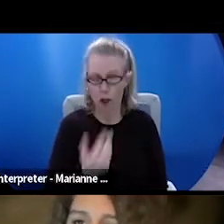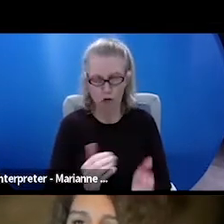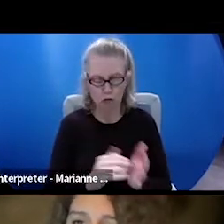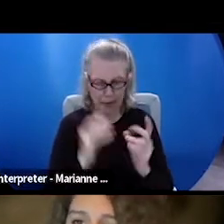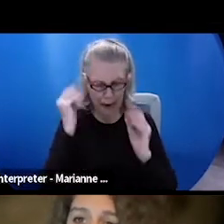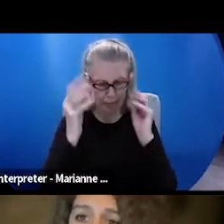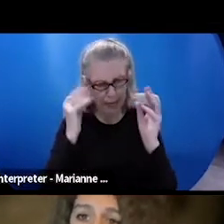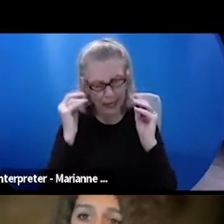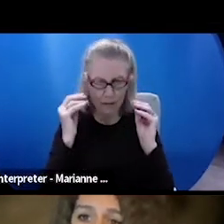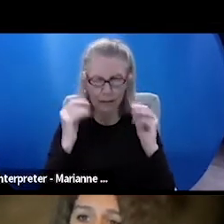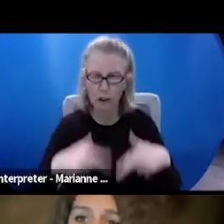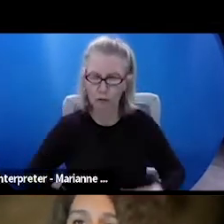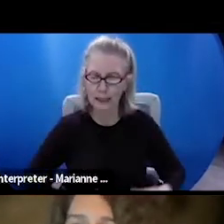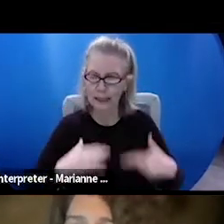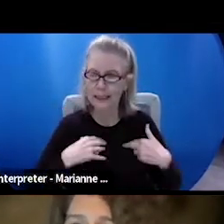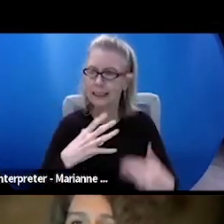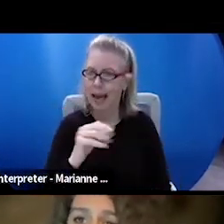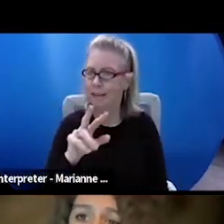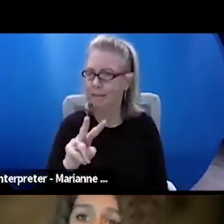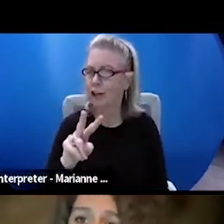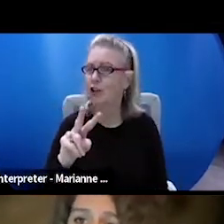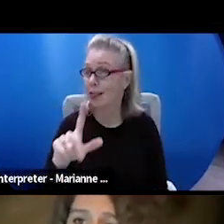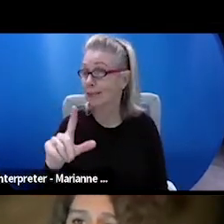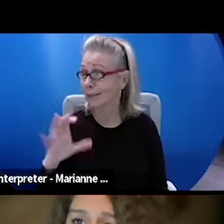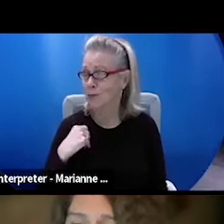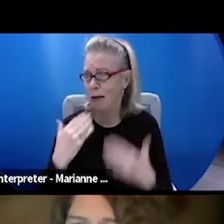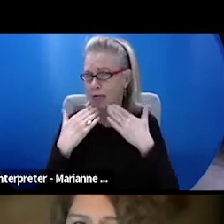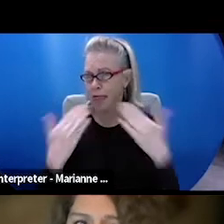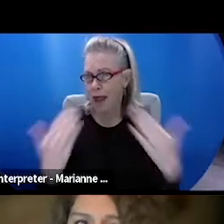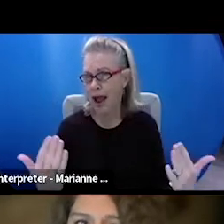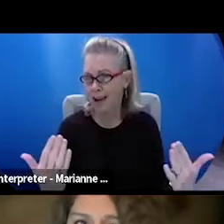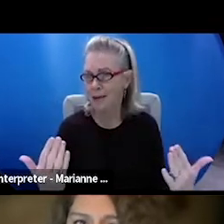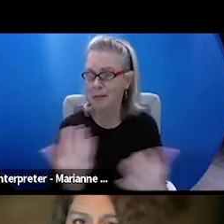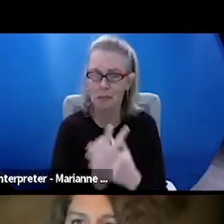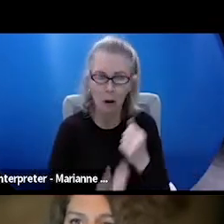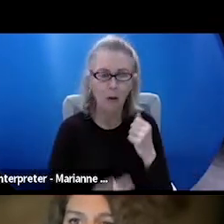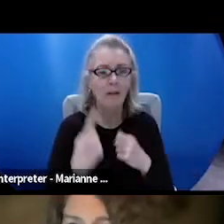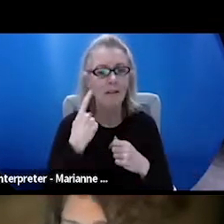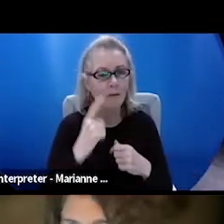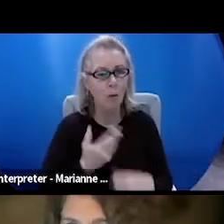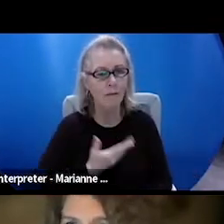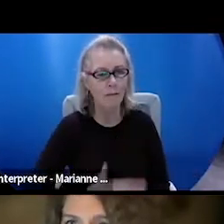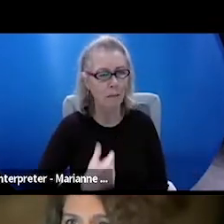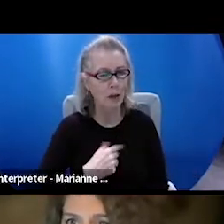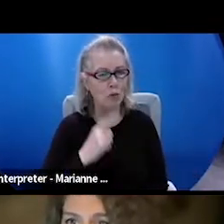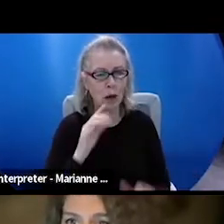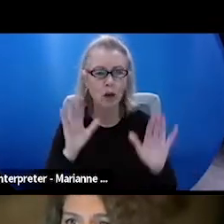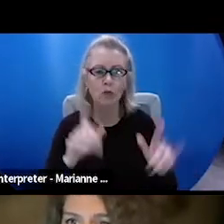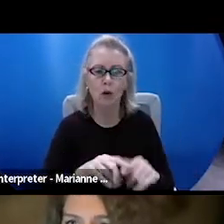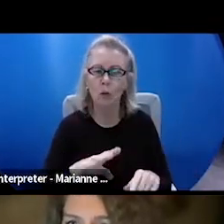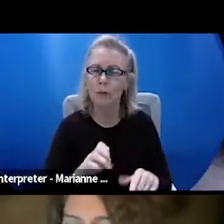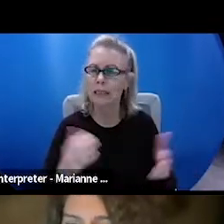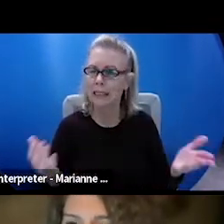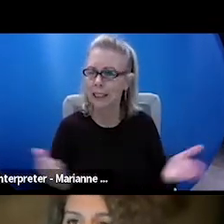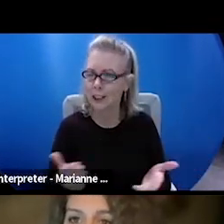Verilis Center for hosting this, and Carrie for inviting me. It's really great to be here, especially with all